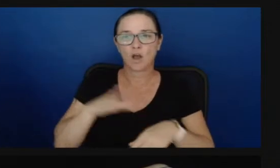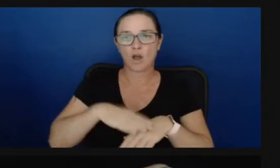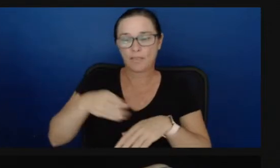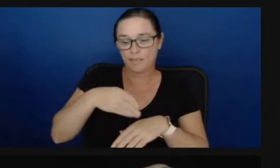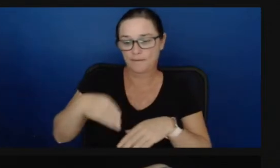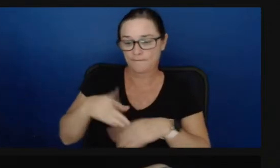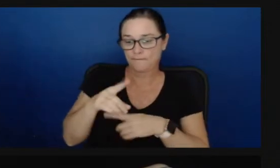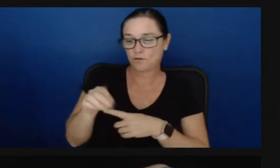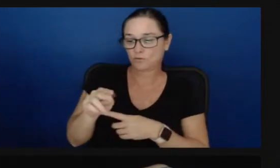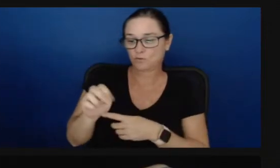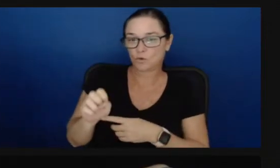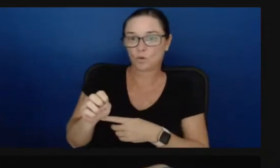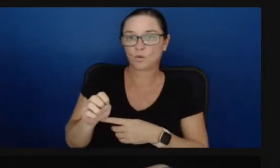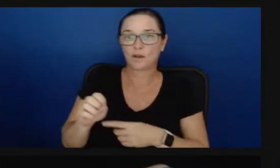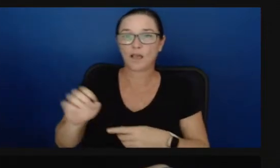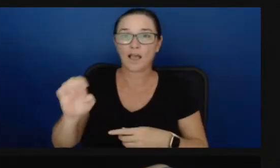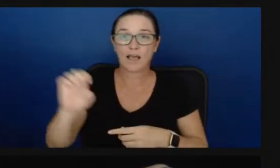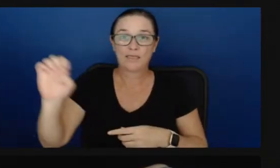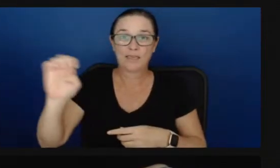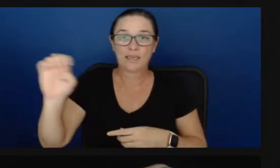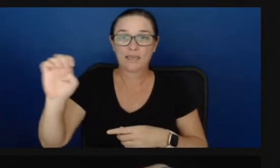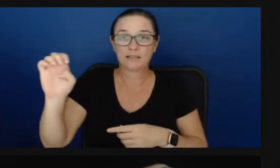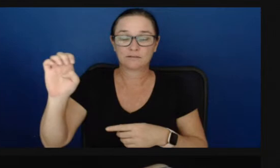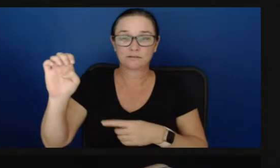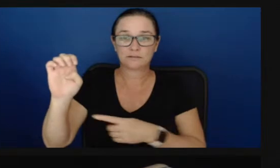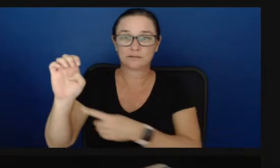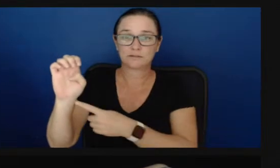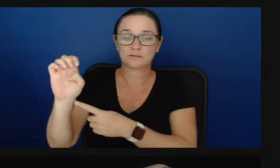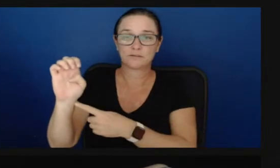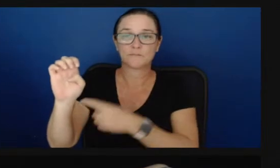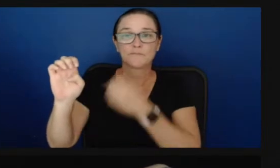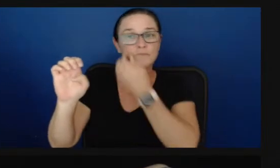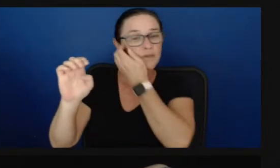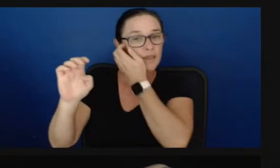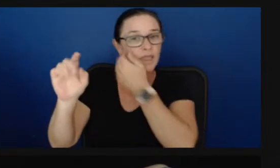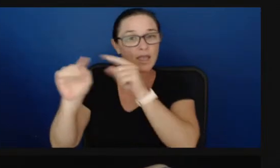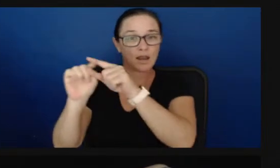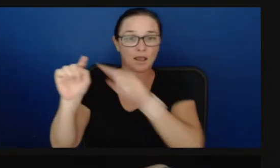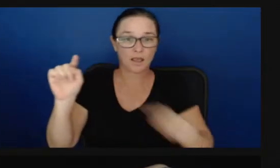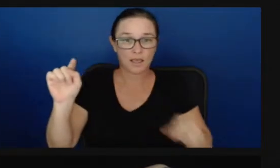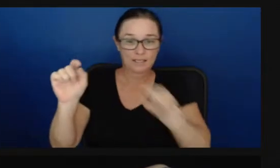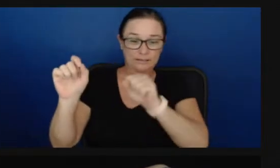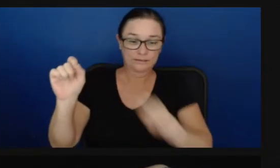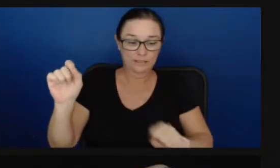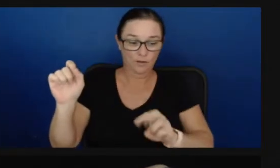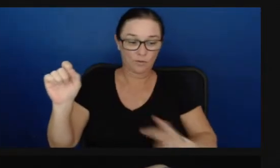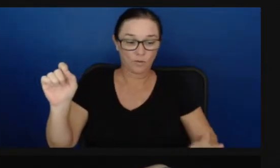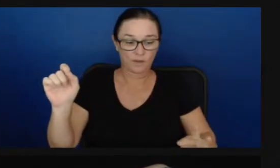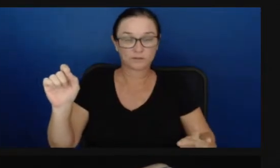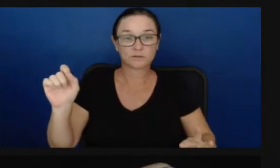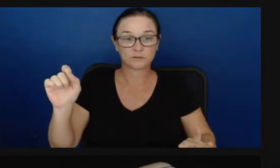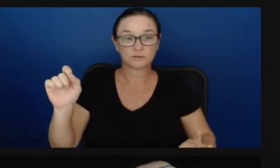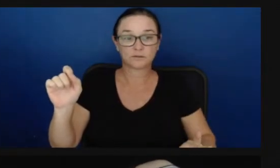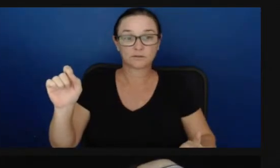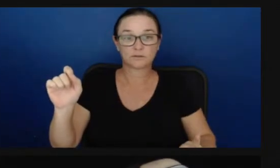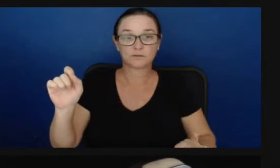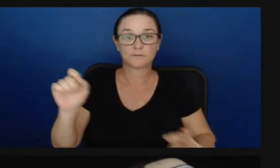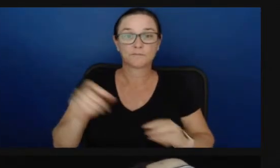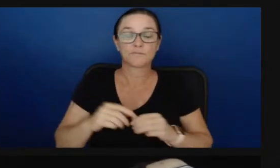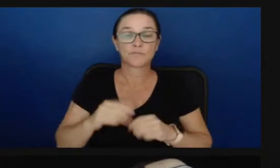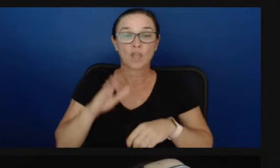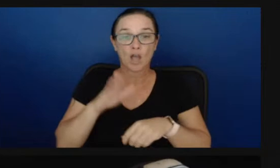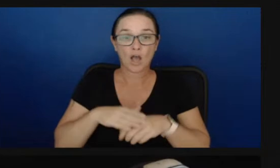east end here on the Upper East Rift Connector, and all the way on the southwest end on the Southwest Rift Zone